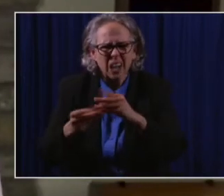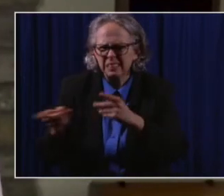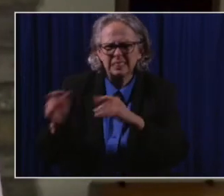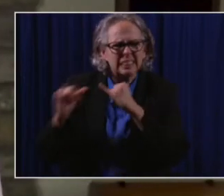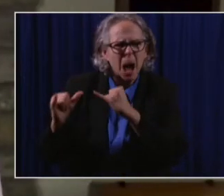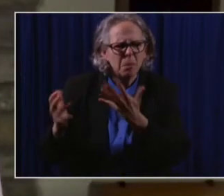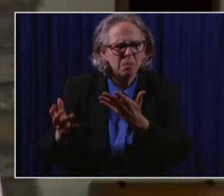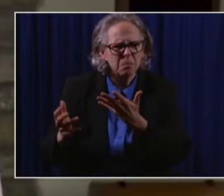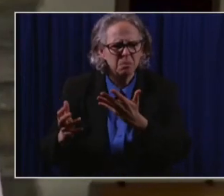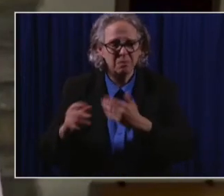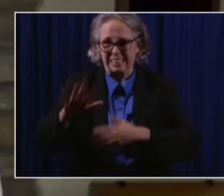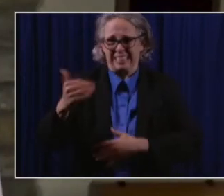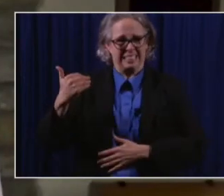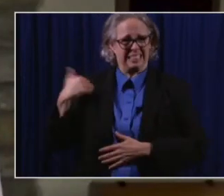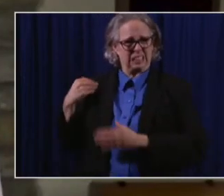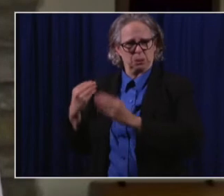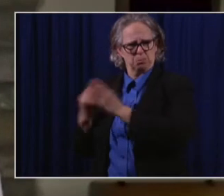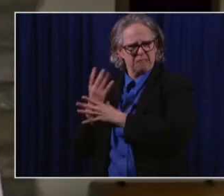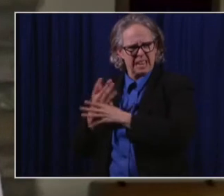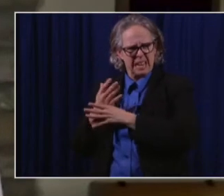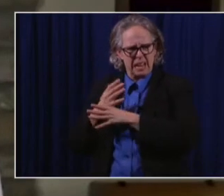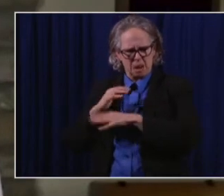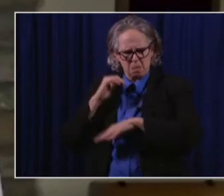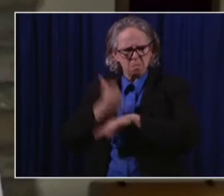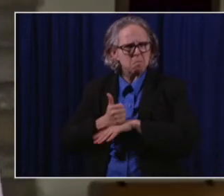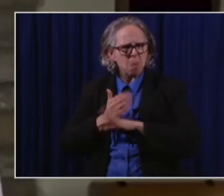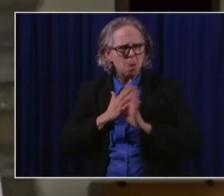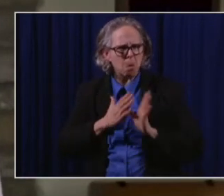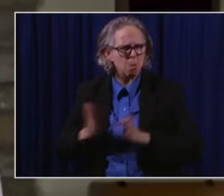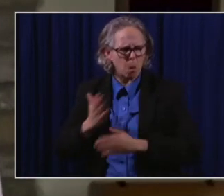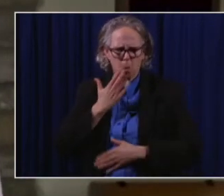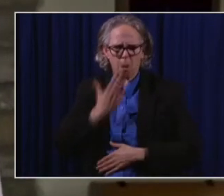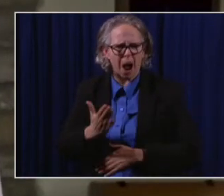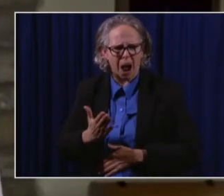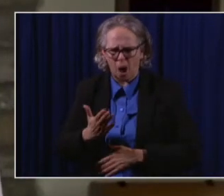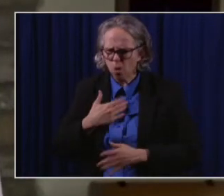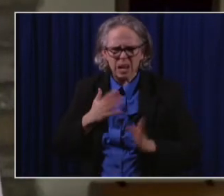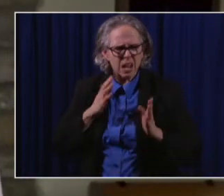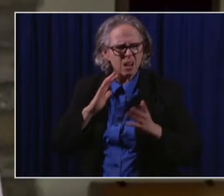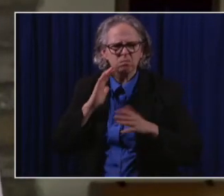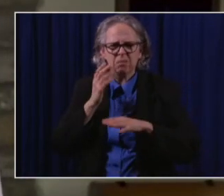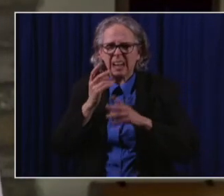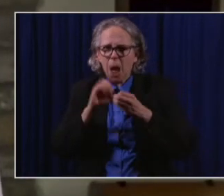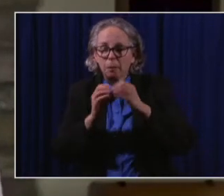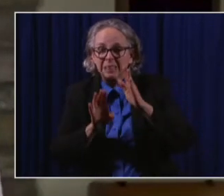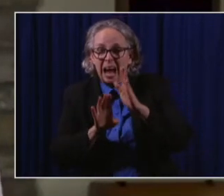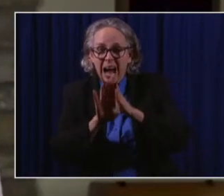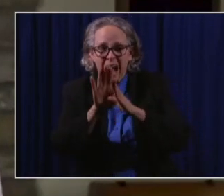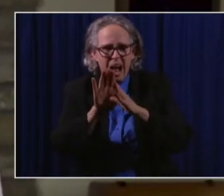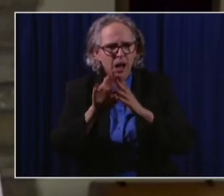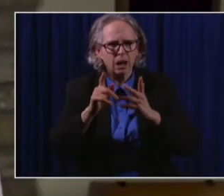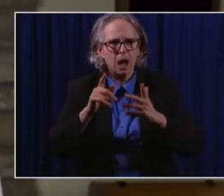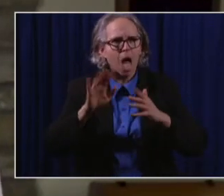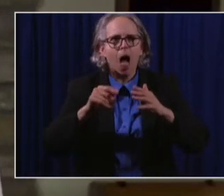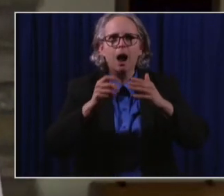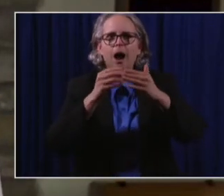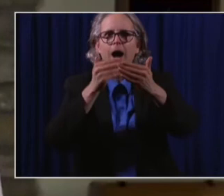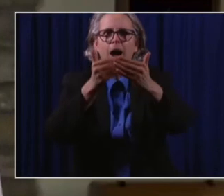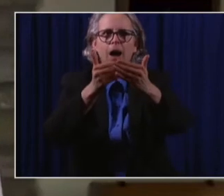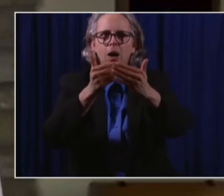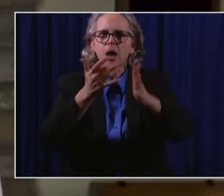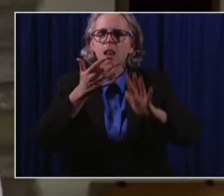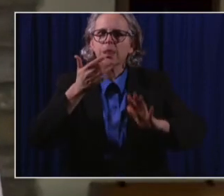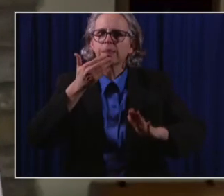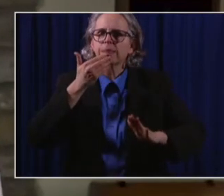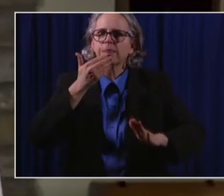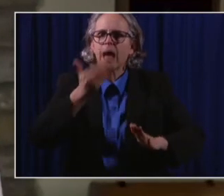spring for a surge that, because of what Ohioans did, we didn't get, thank heavens, unlike other